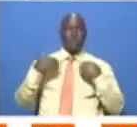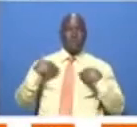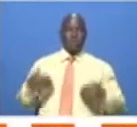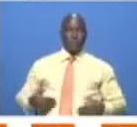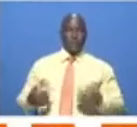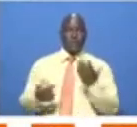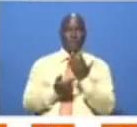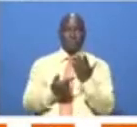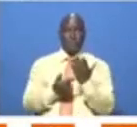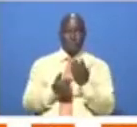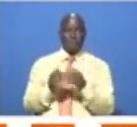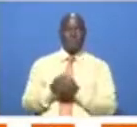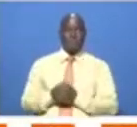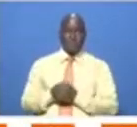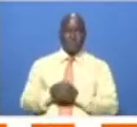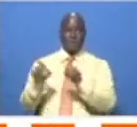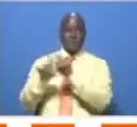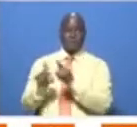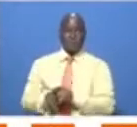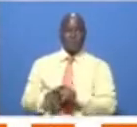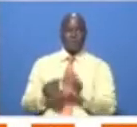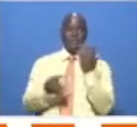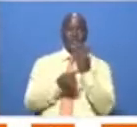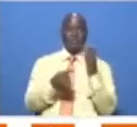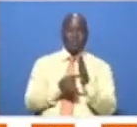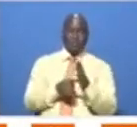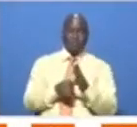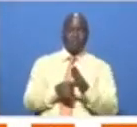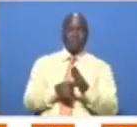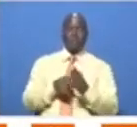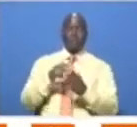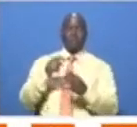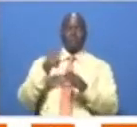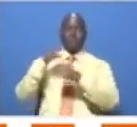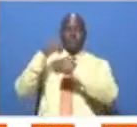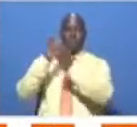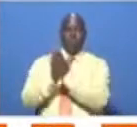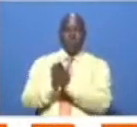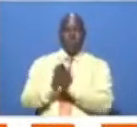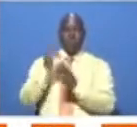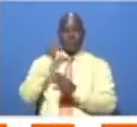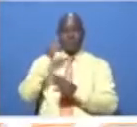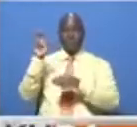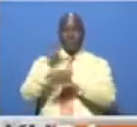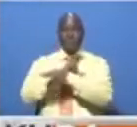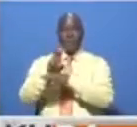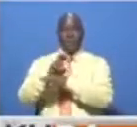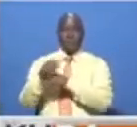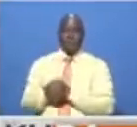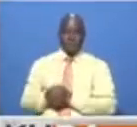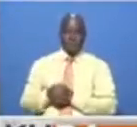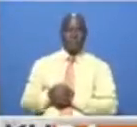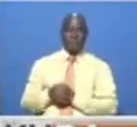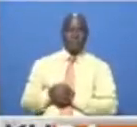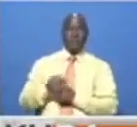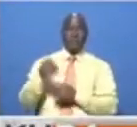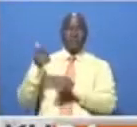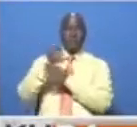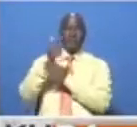medical devices such as electronic stethoscope, vital signs monitor, dermoscope